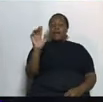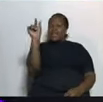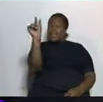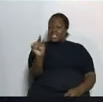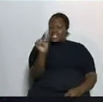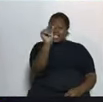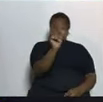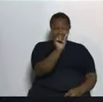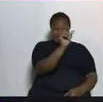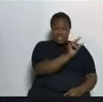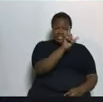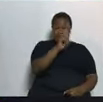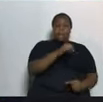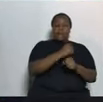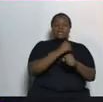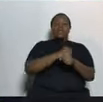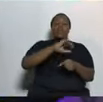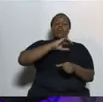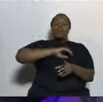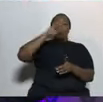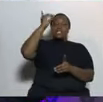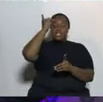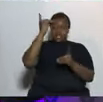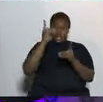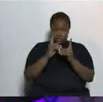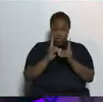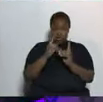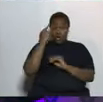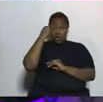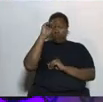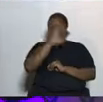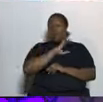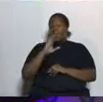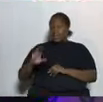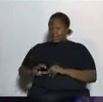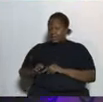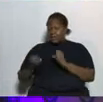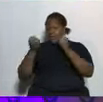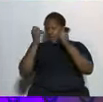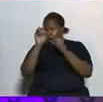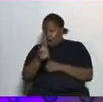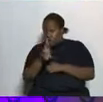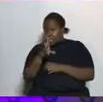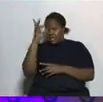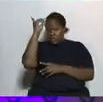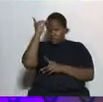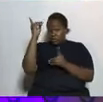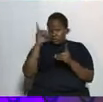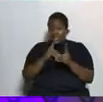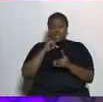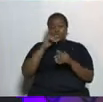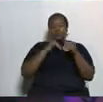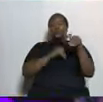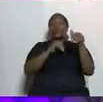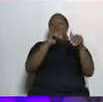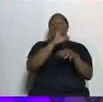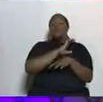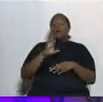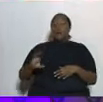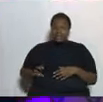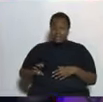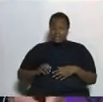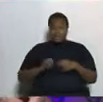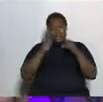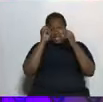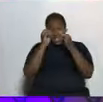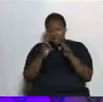decision someday, either for Christ or the Antichrist, either for Jesus or